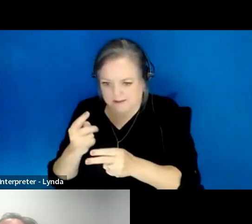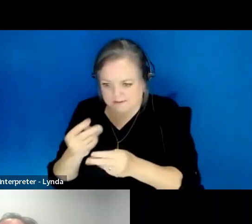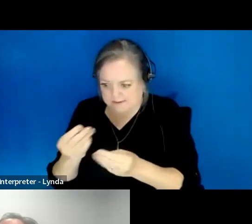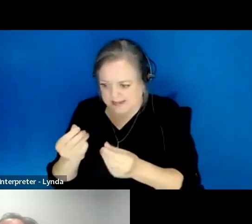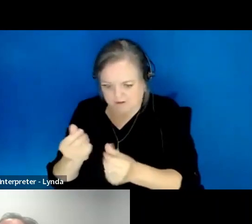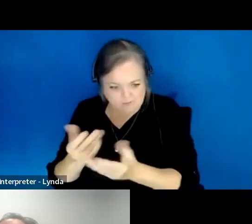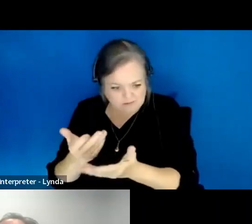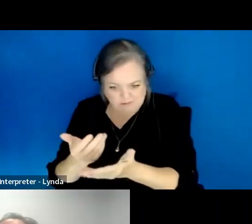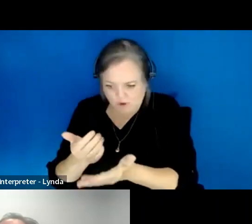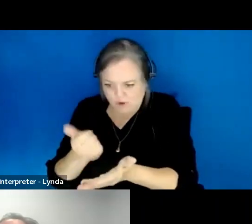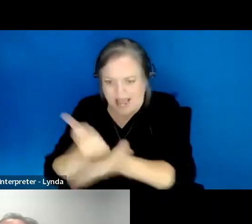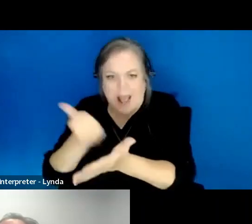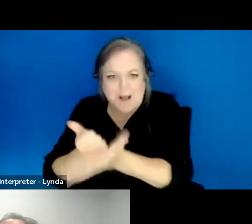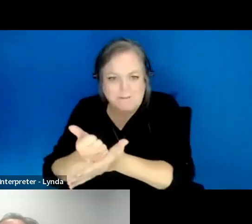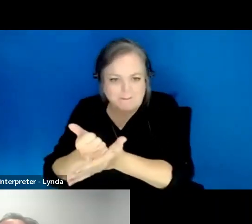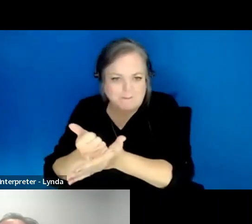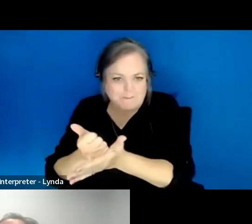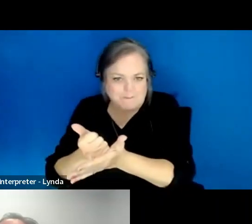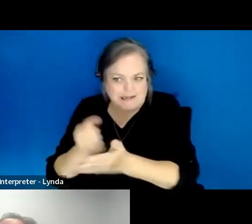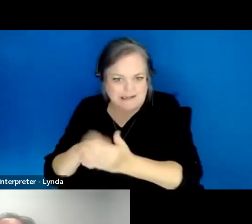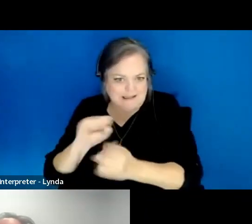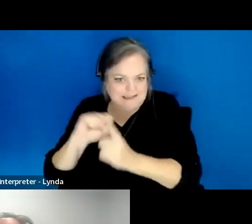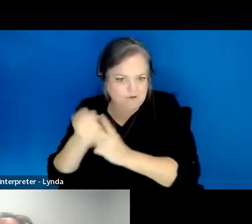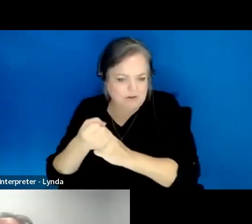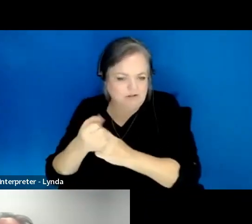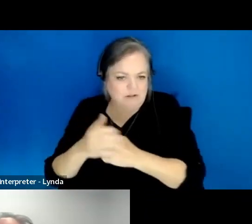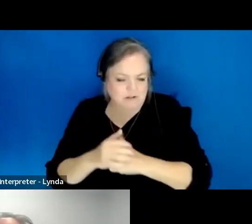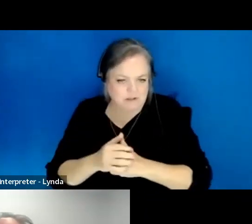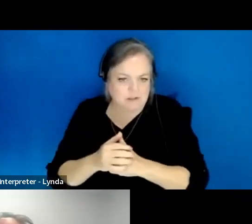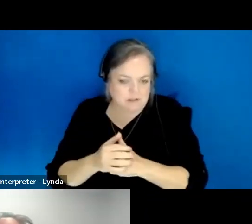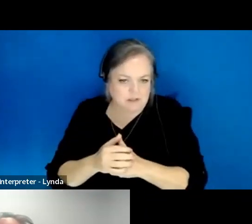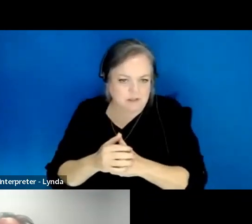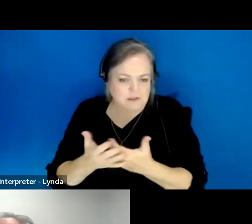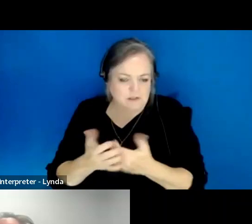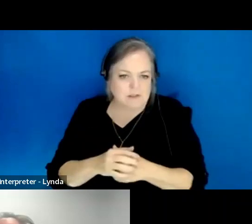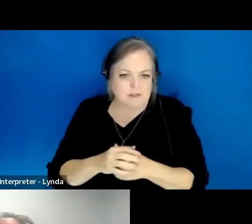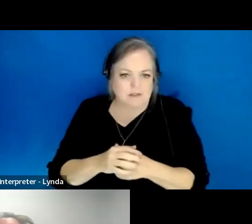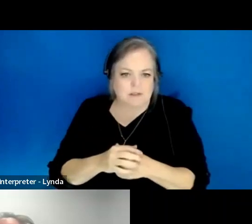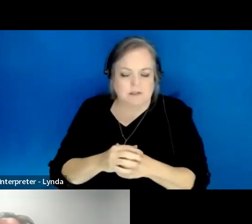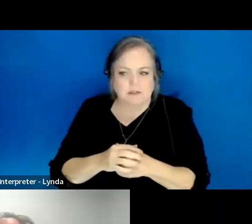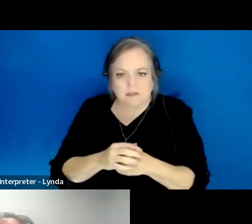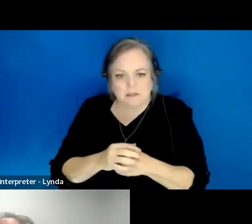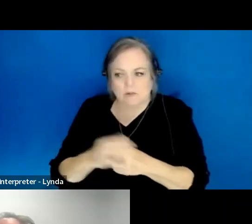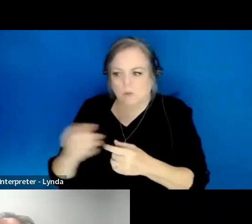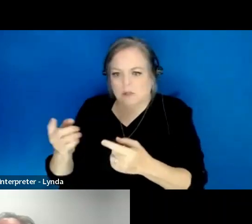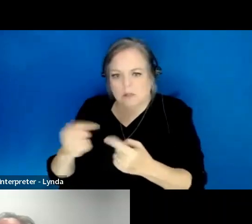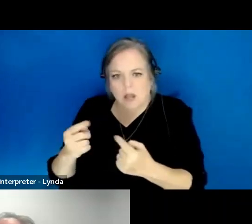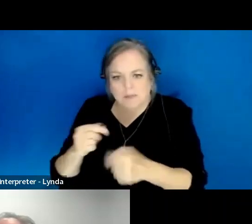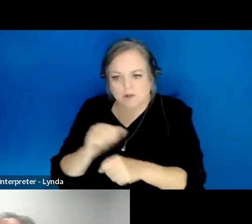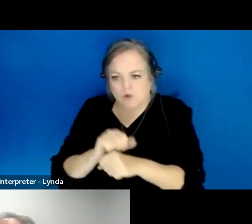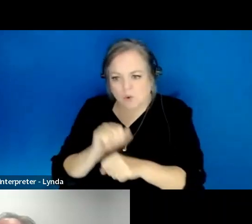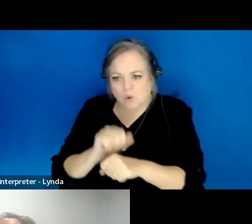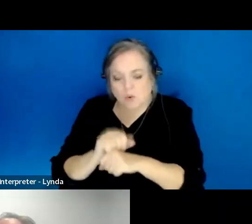to help, because we were in this situation where we were coming to work every so often. There